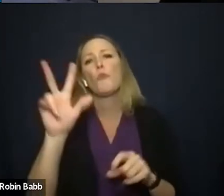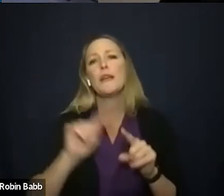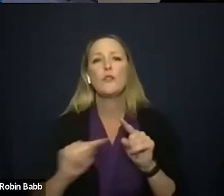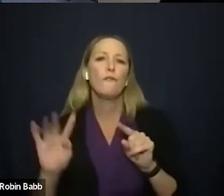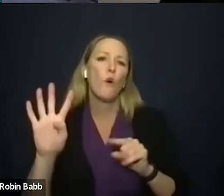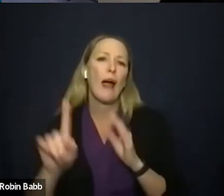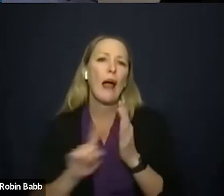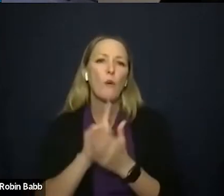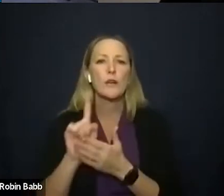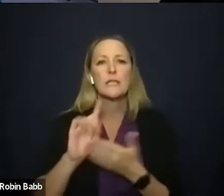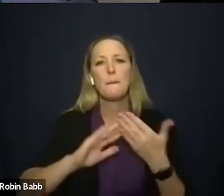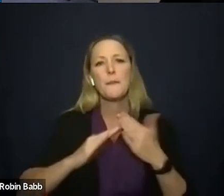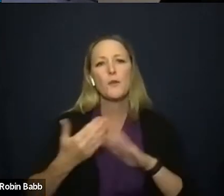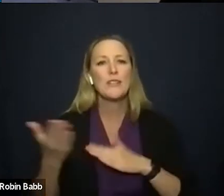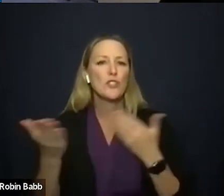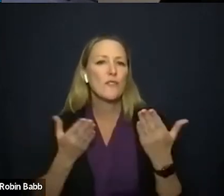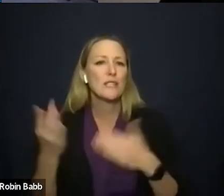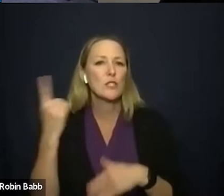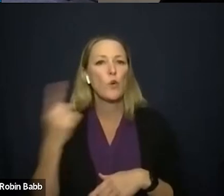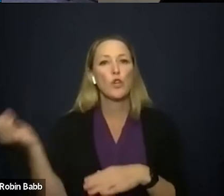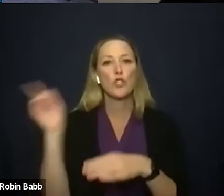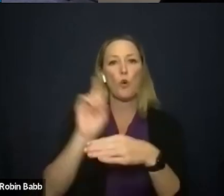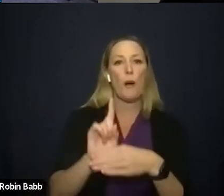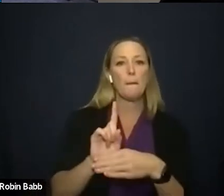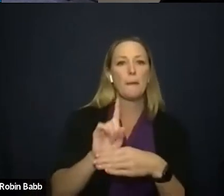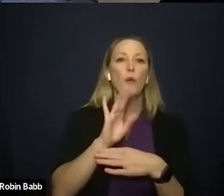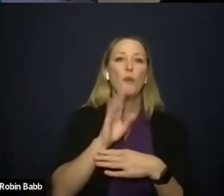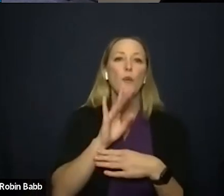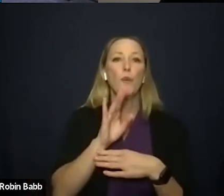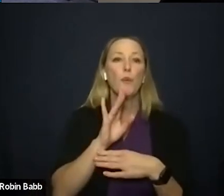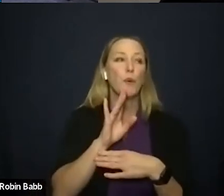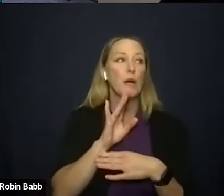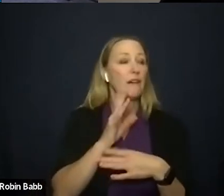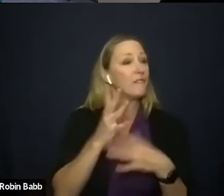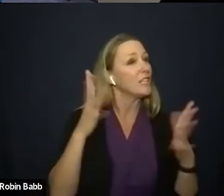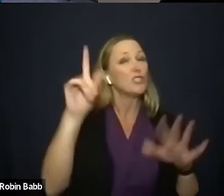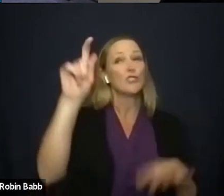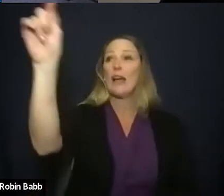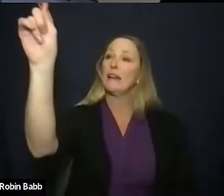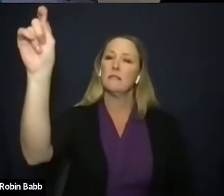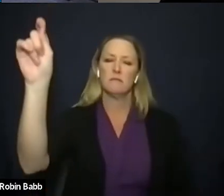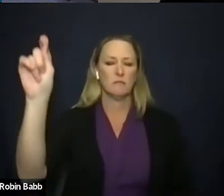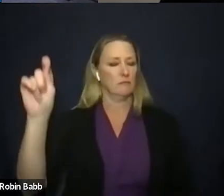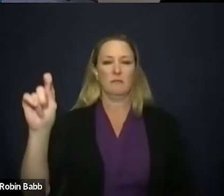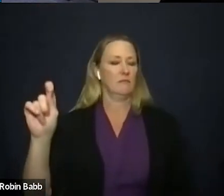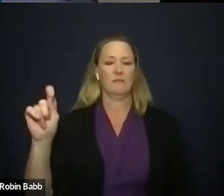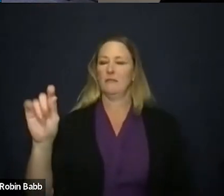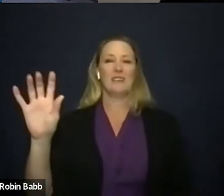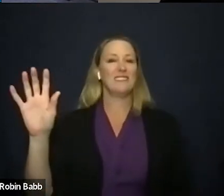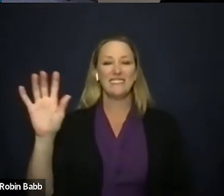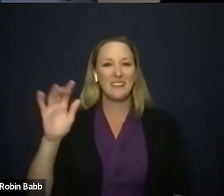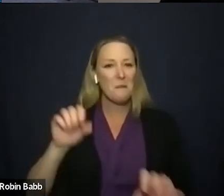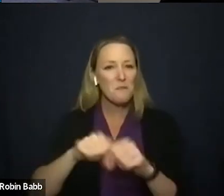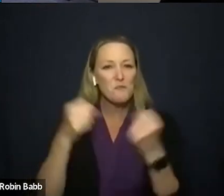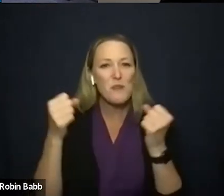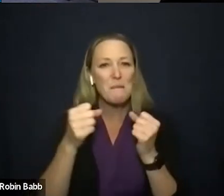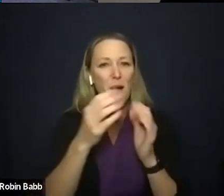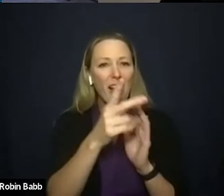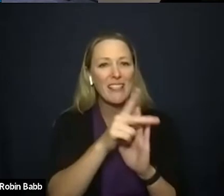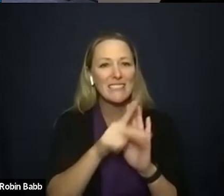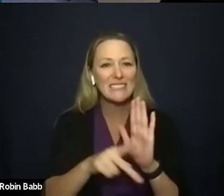community service to read it at a school board meeting which now they've done i believe like i said it's breaking school board policy to do